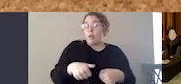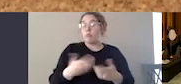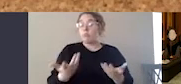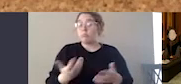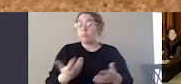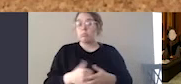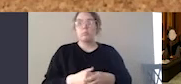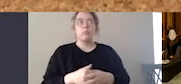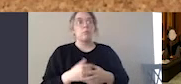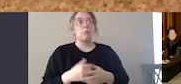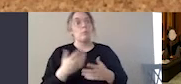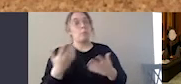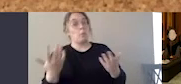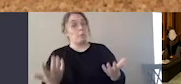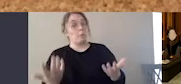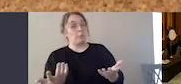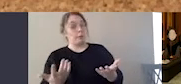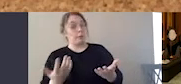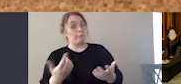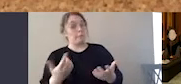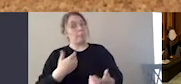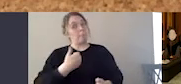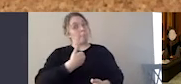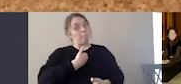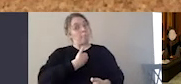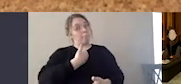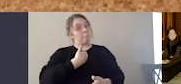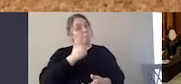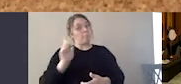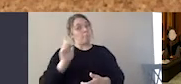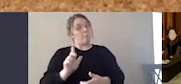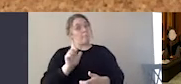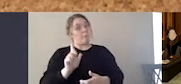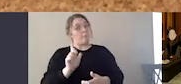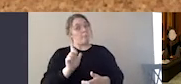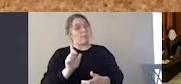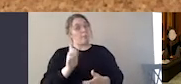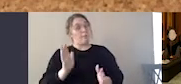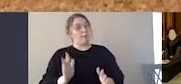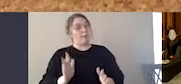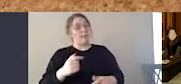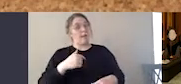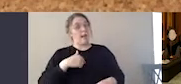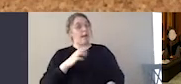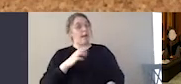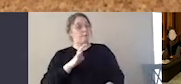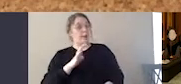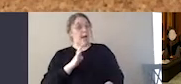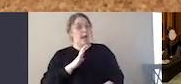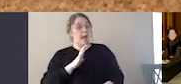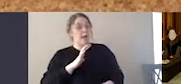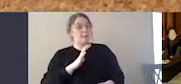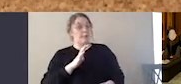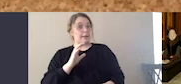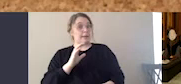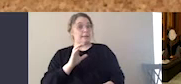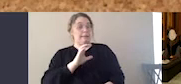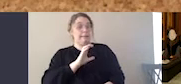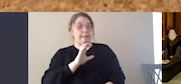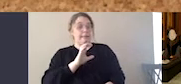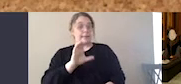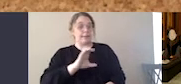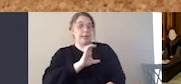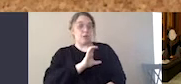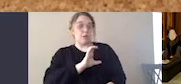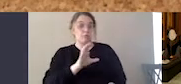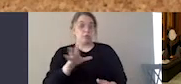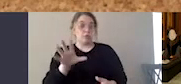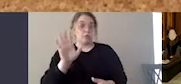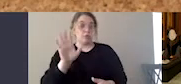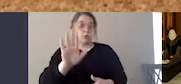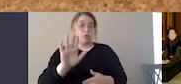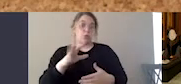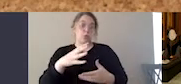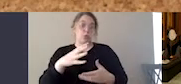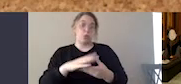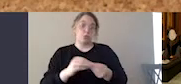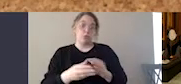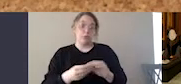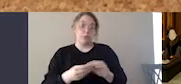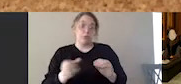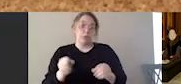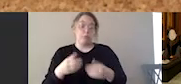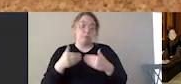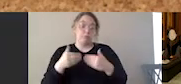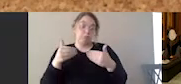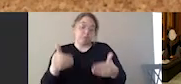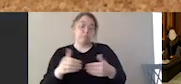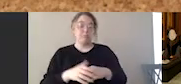Well, as a librarian, I'm okay with being, a character in your story. So let's go with the librarian. All right, perfect. And